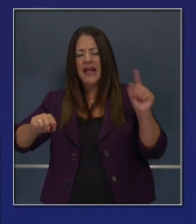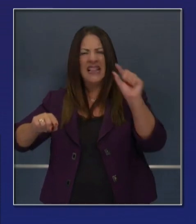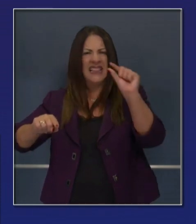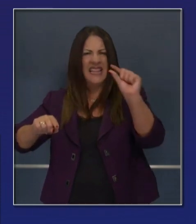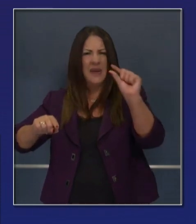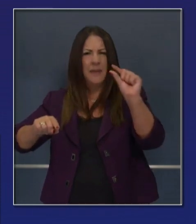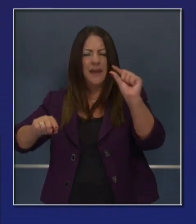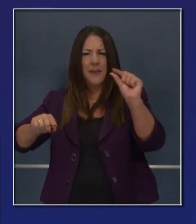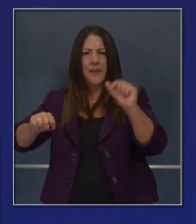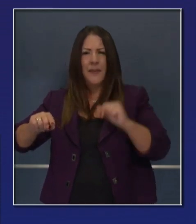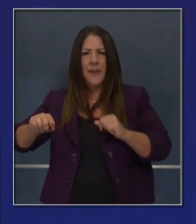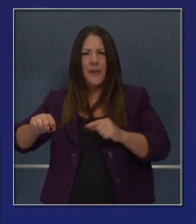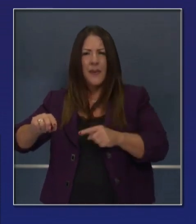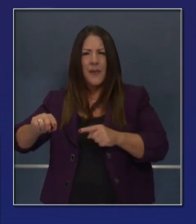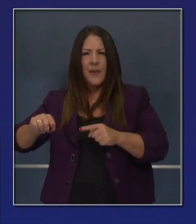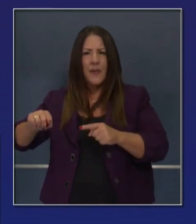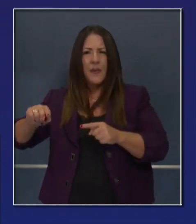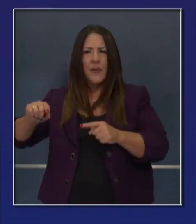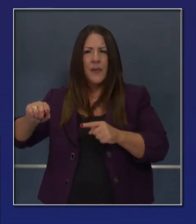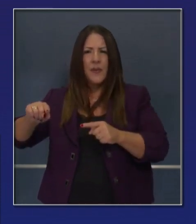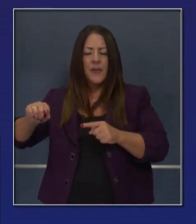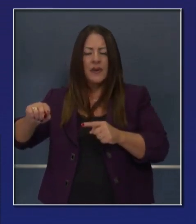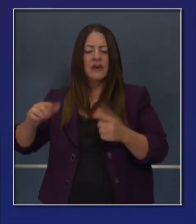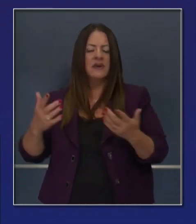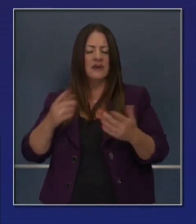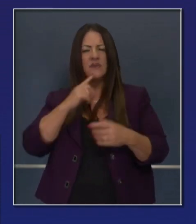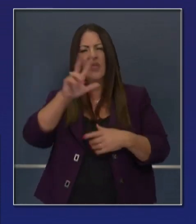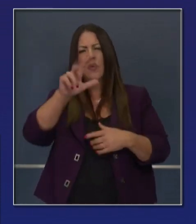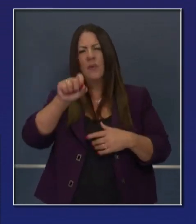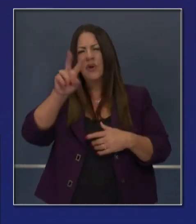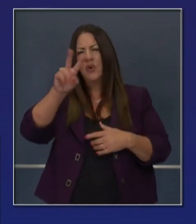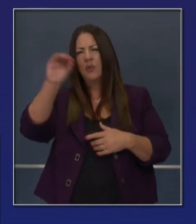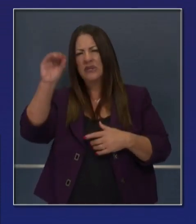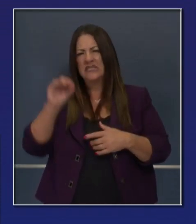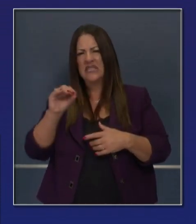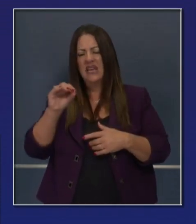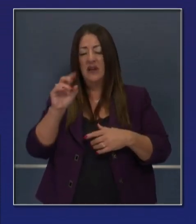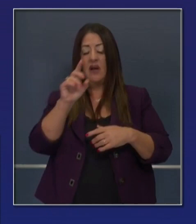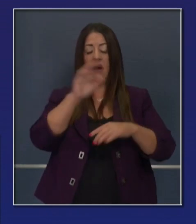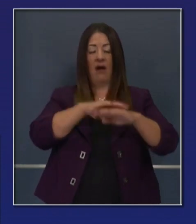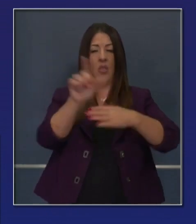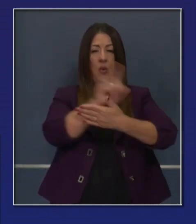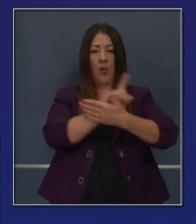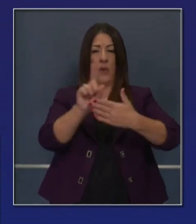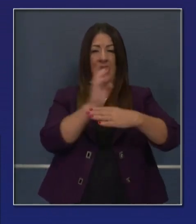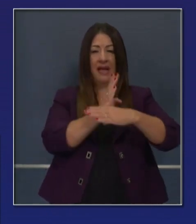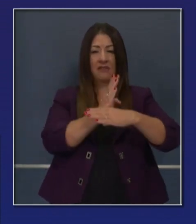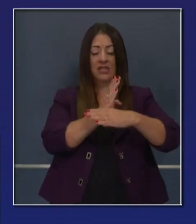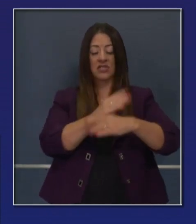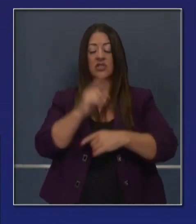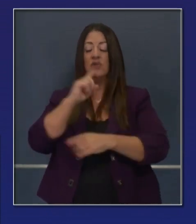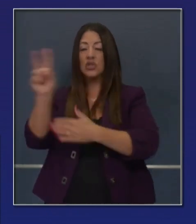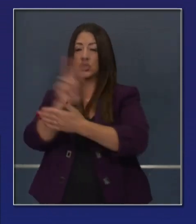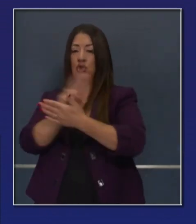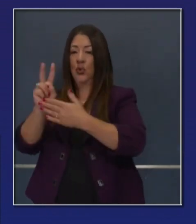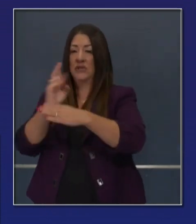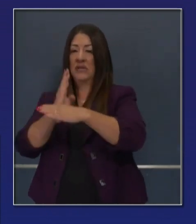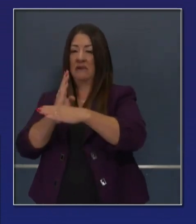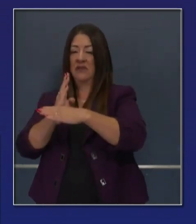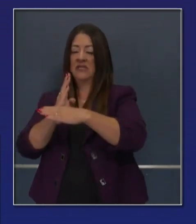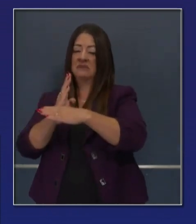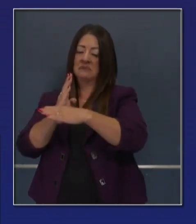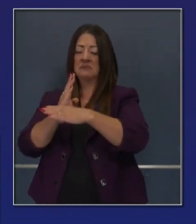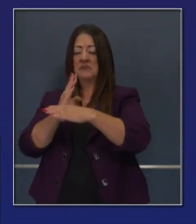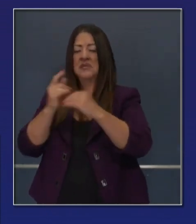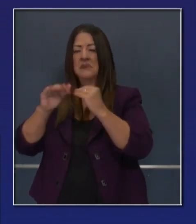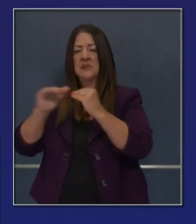but still below 3%. It's at 3.2% on the 7-day. So 14-day, a little bit more